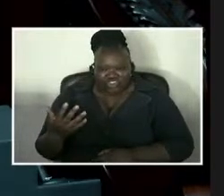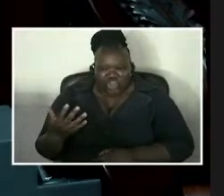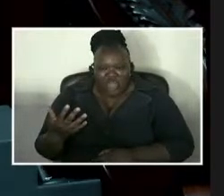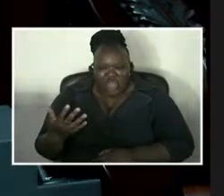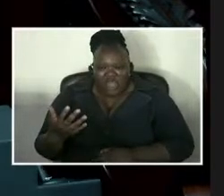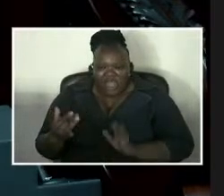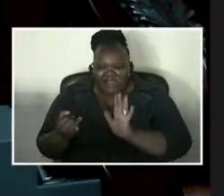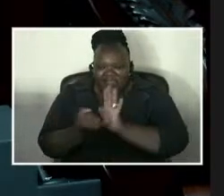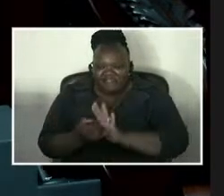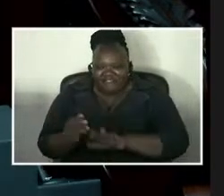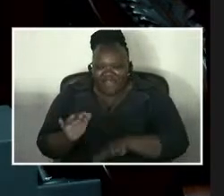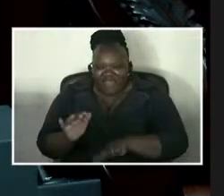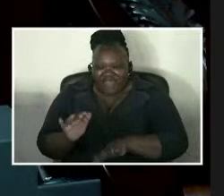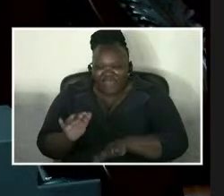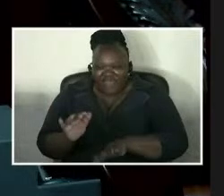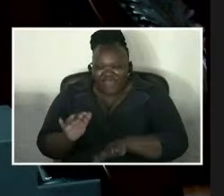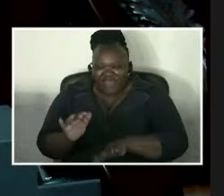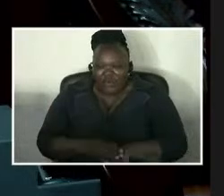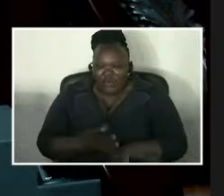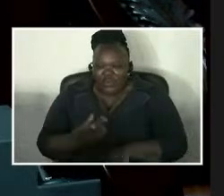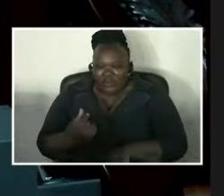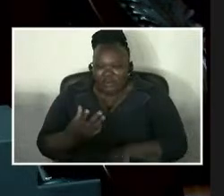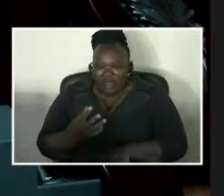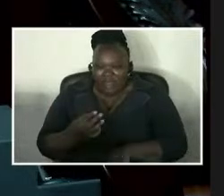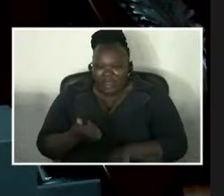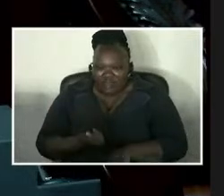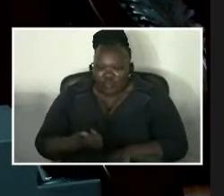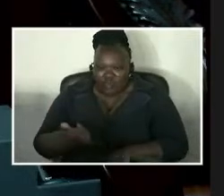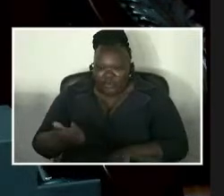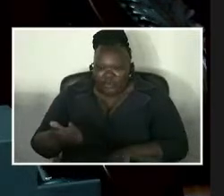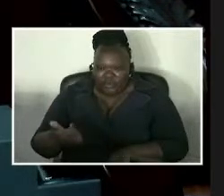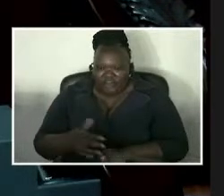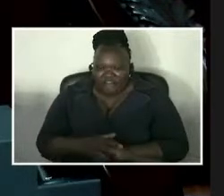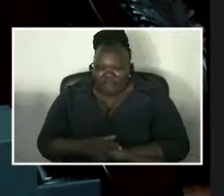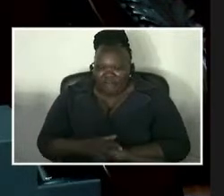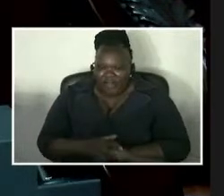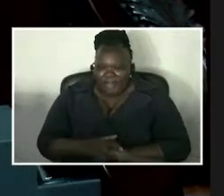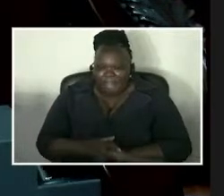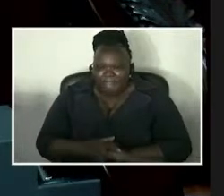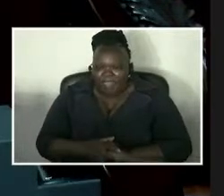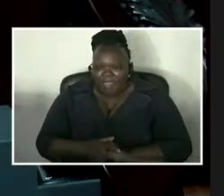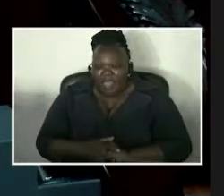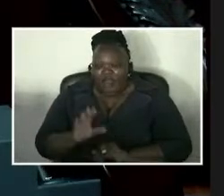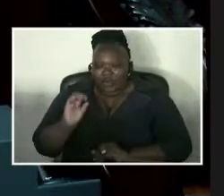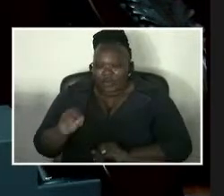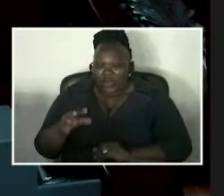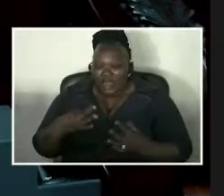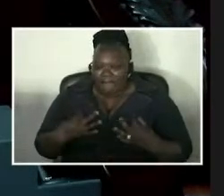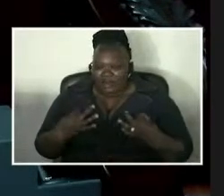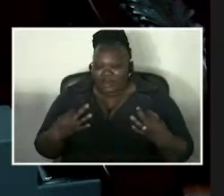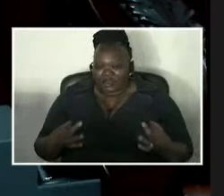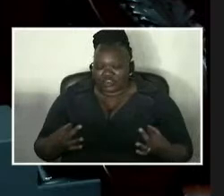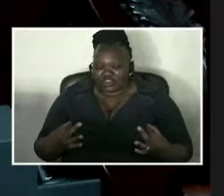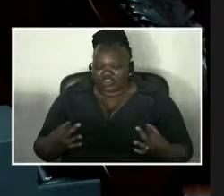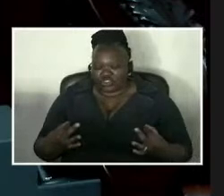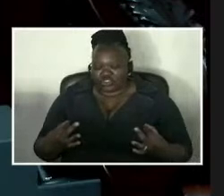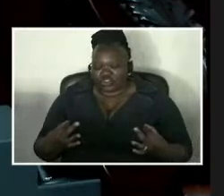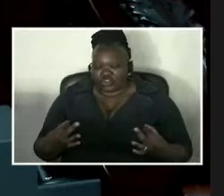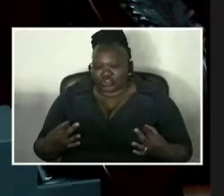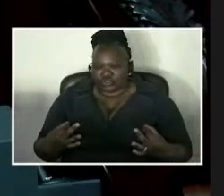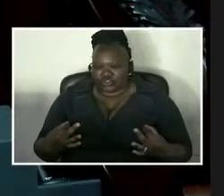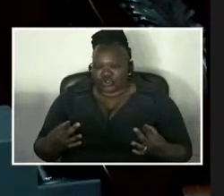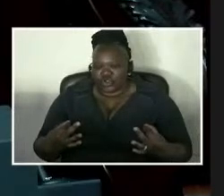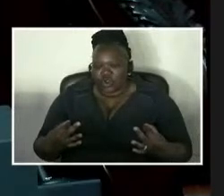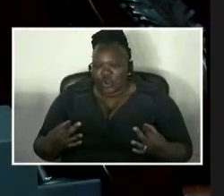late that the funds had to be returned to treasury well there was an application for a rollover they